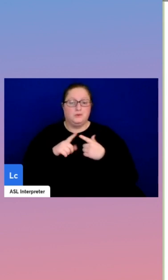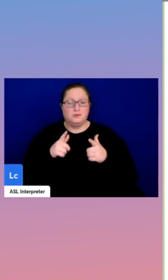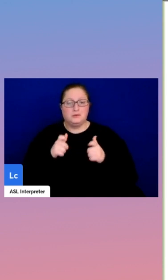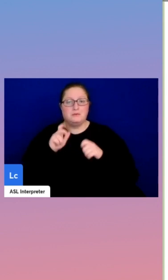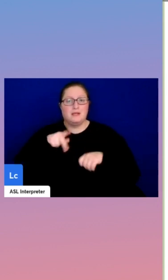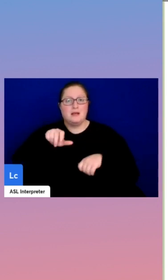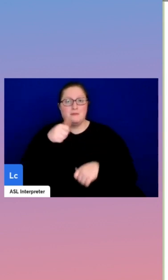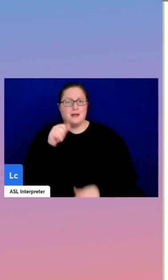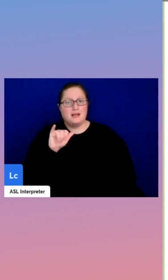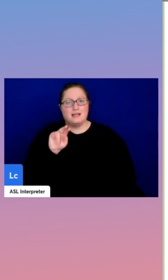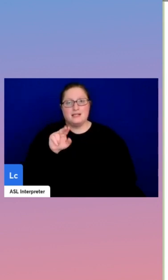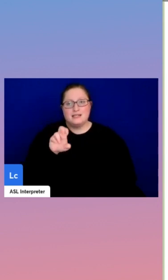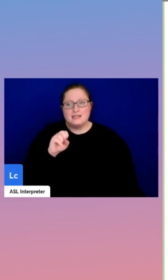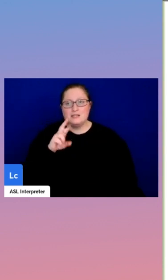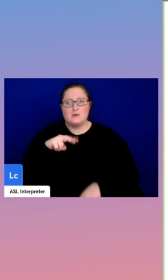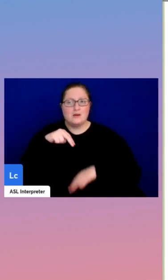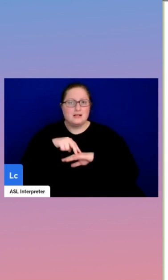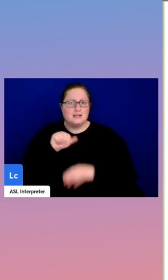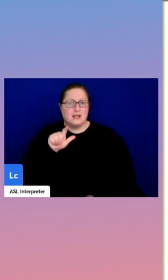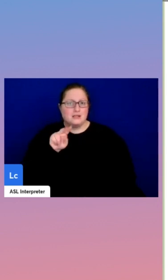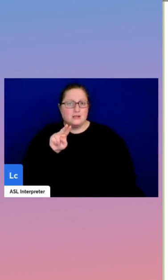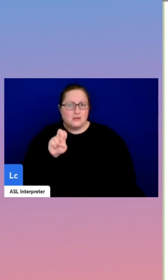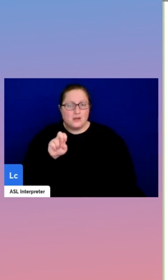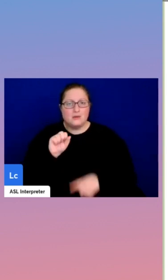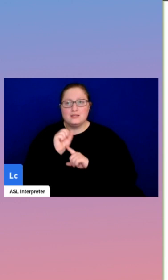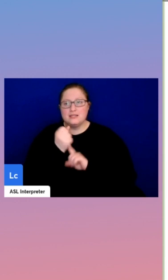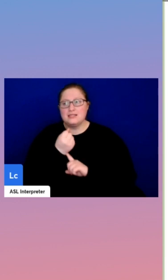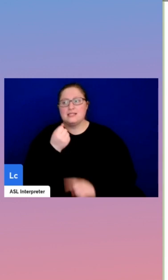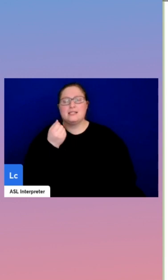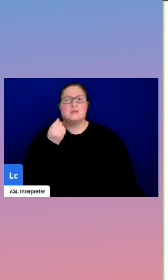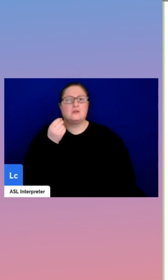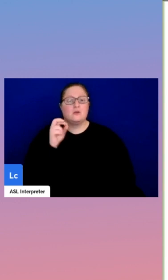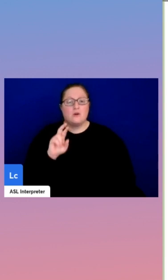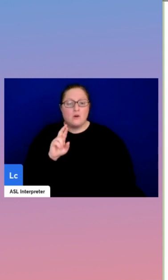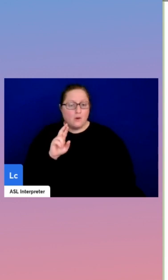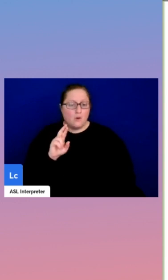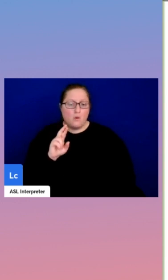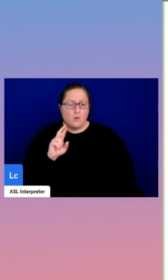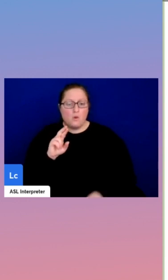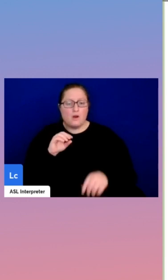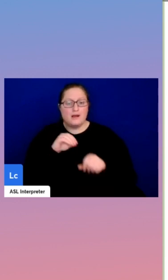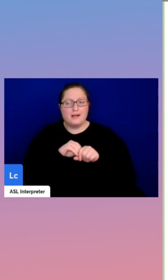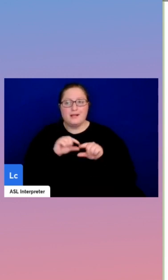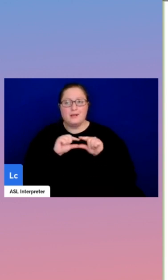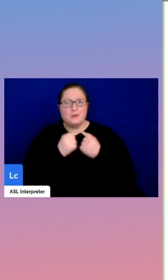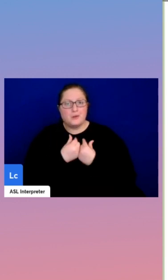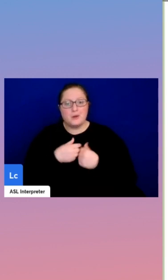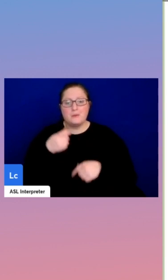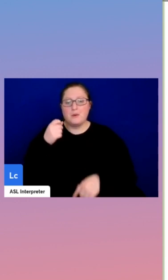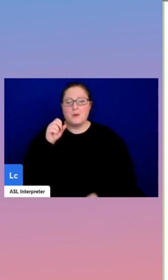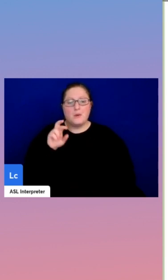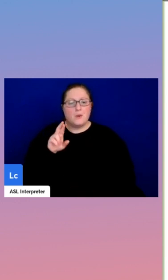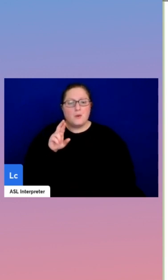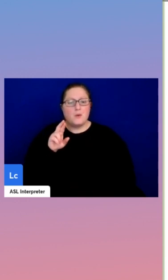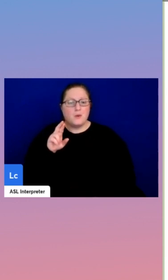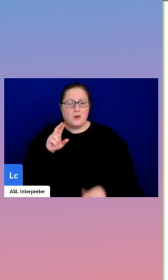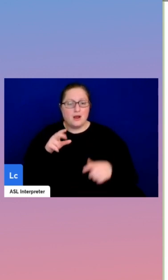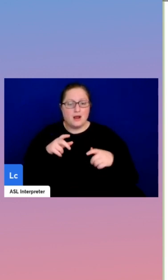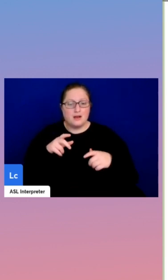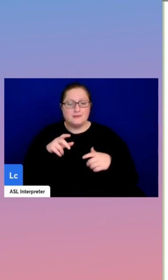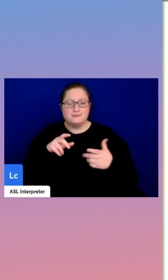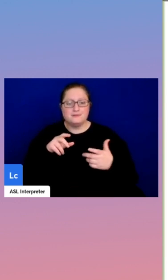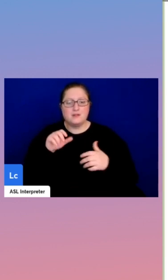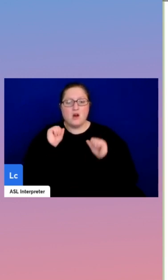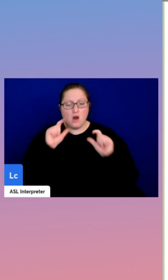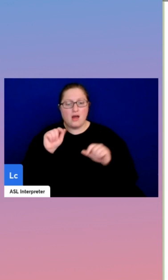it standalone EC2 instances or part of an auto-scaling group or a launch template in order to make sure that only hardened AMIs are